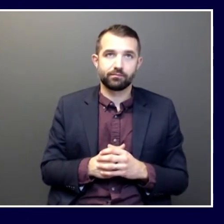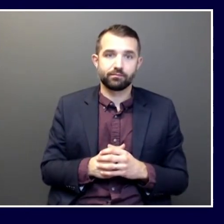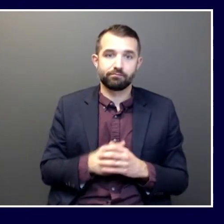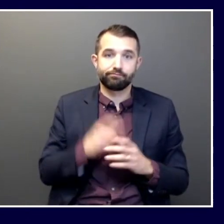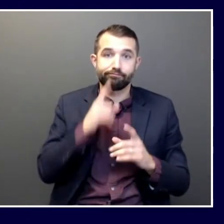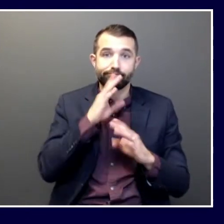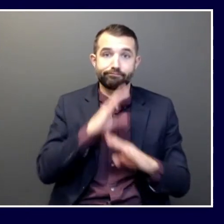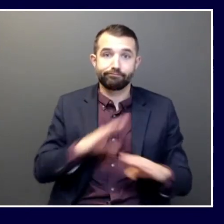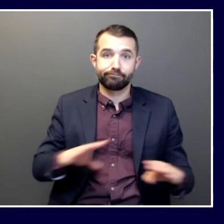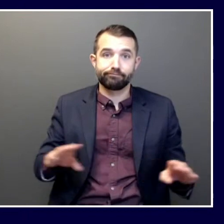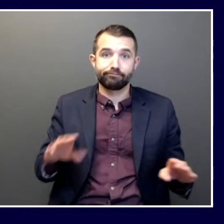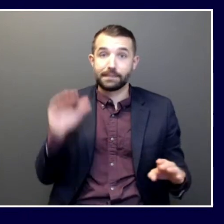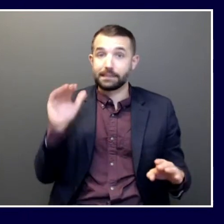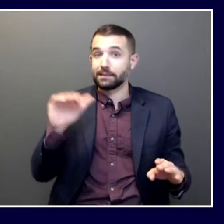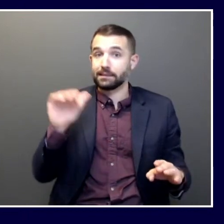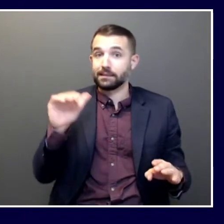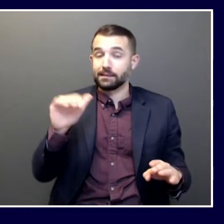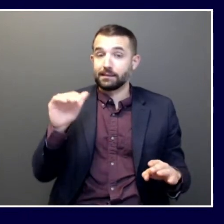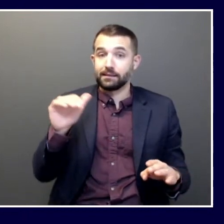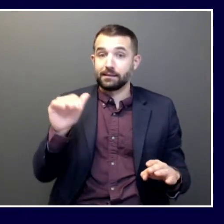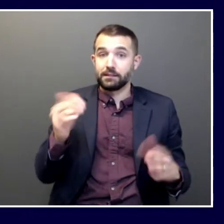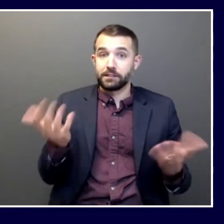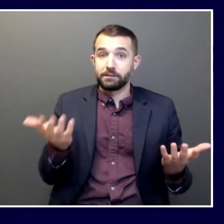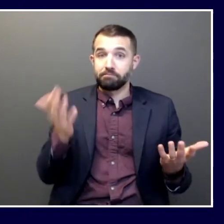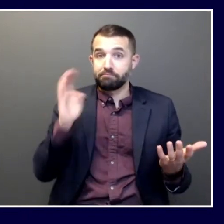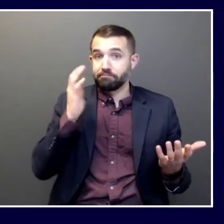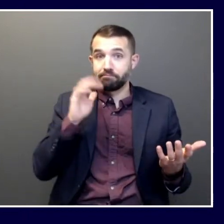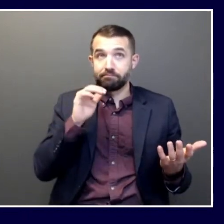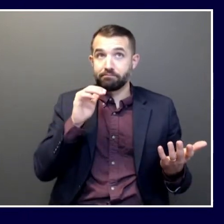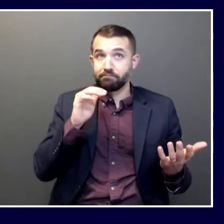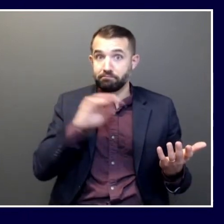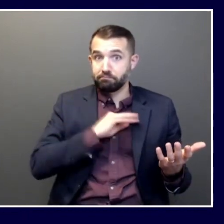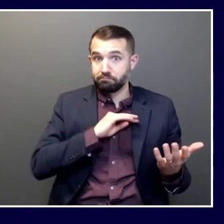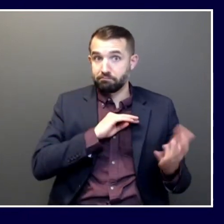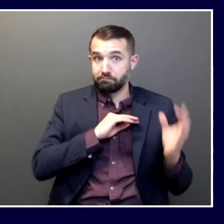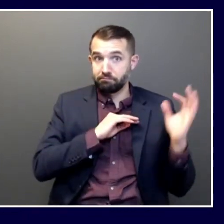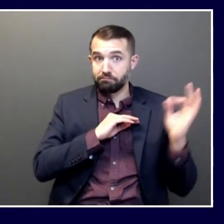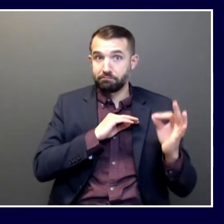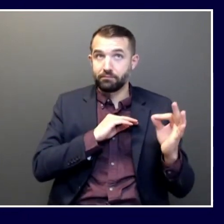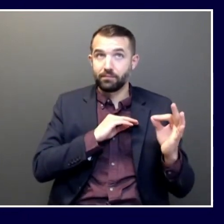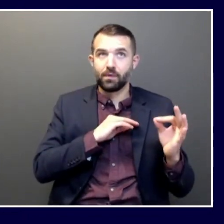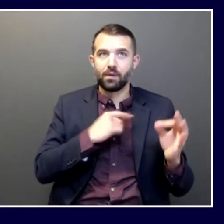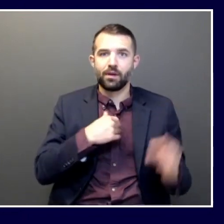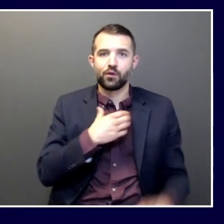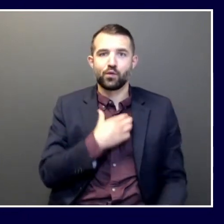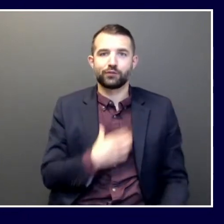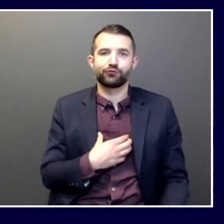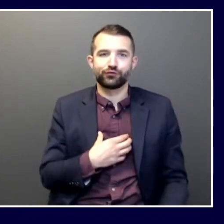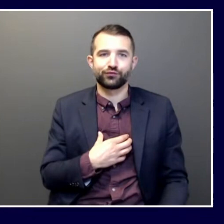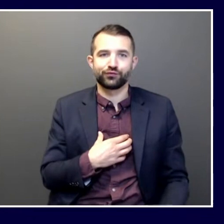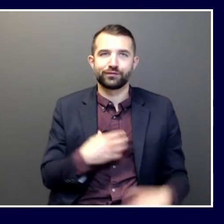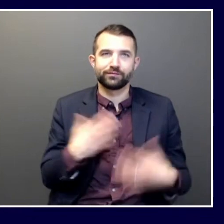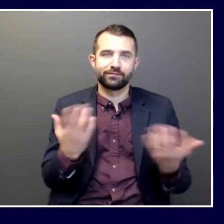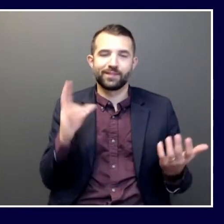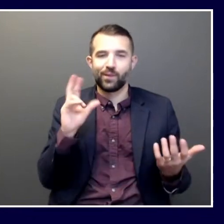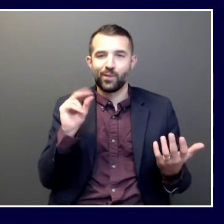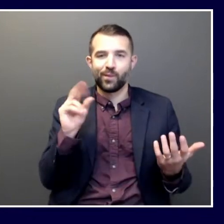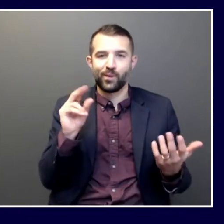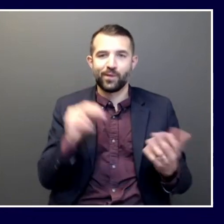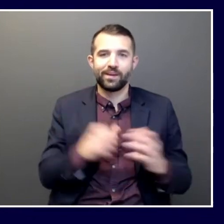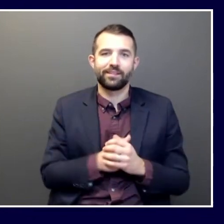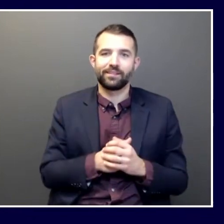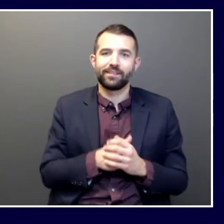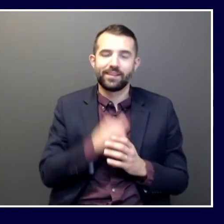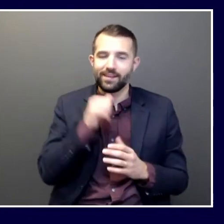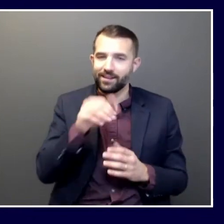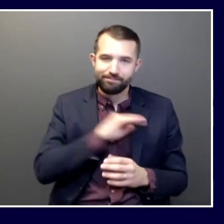Chris, did we answer all your questions? I wish, but yes, most of them have been asked. I do need a little bit